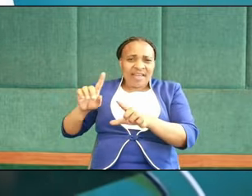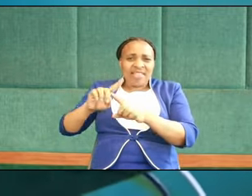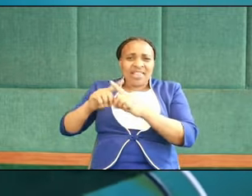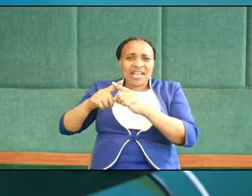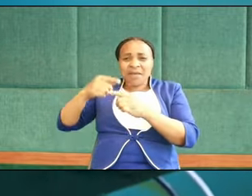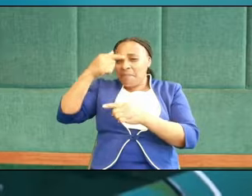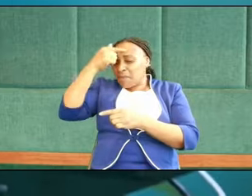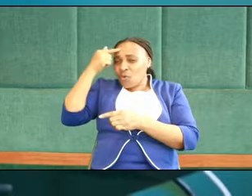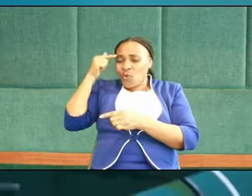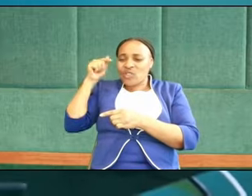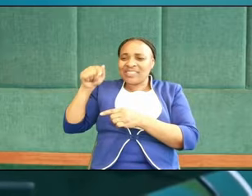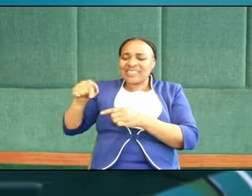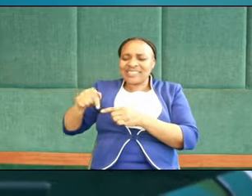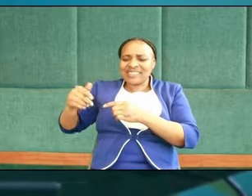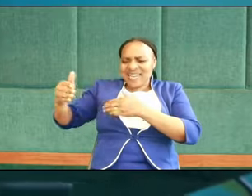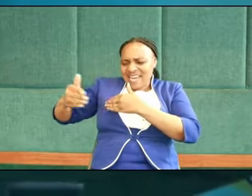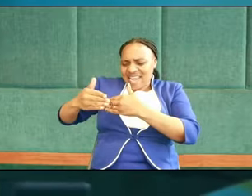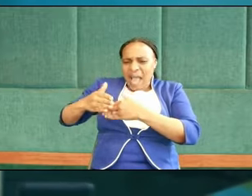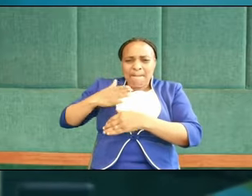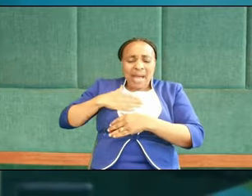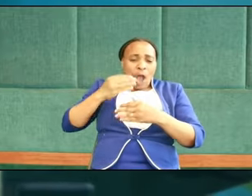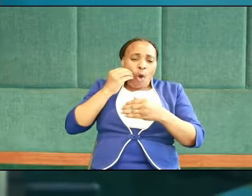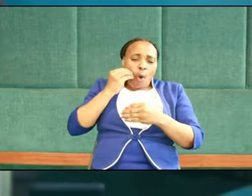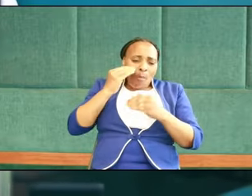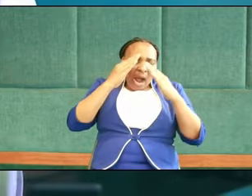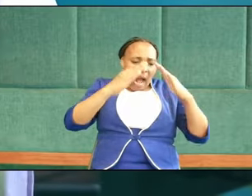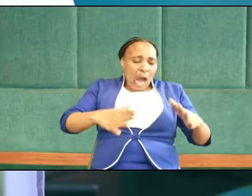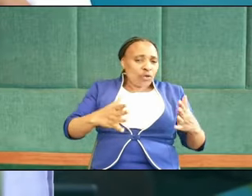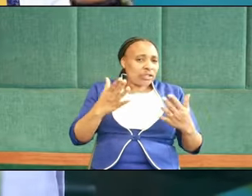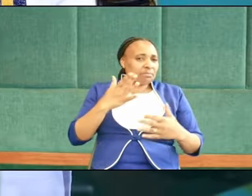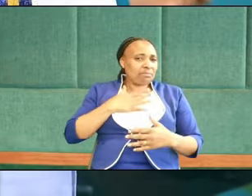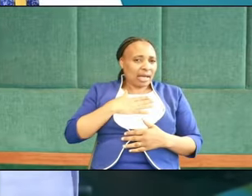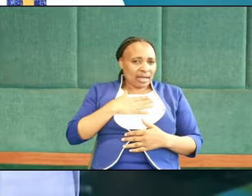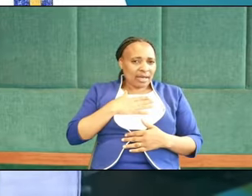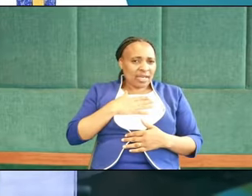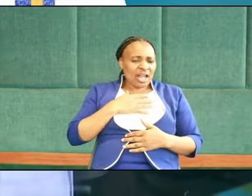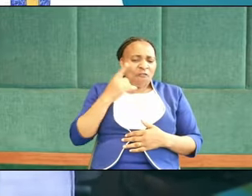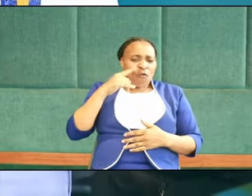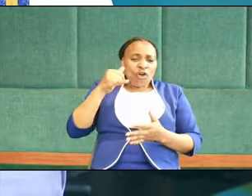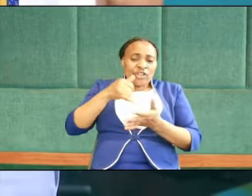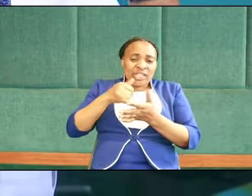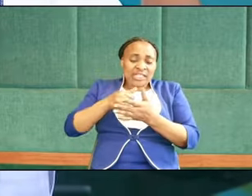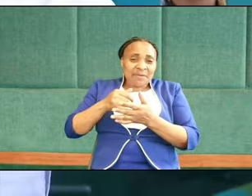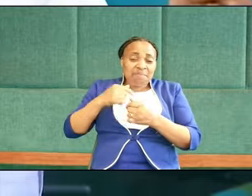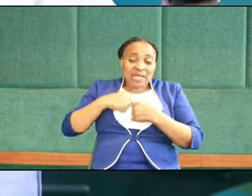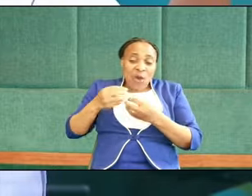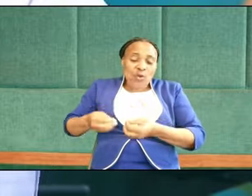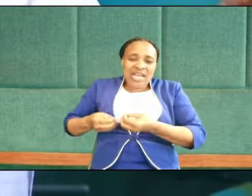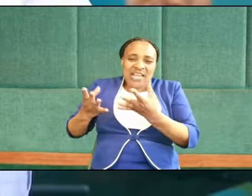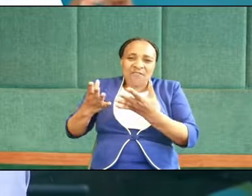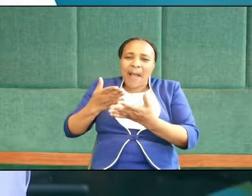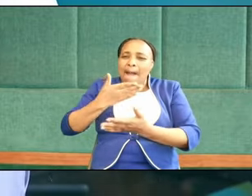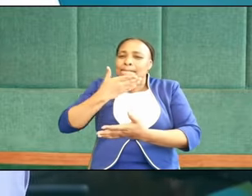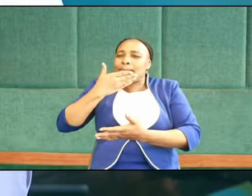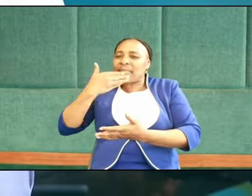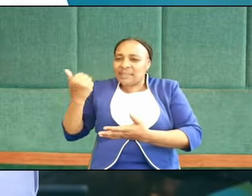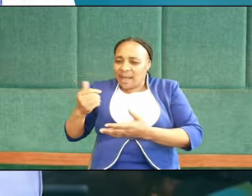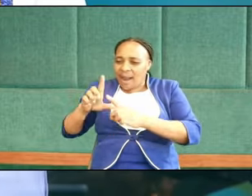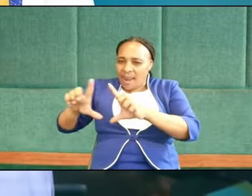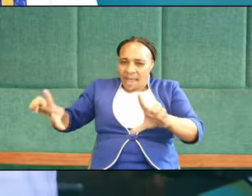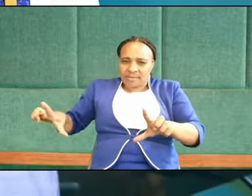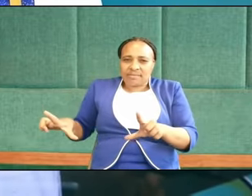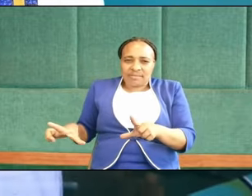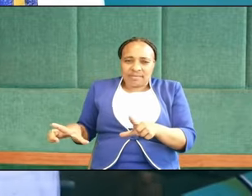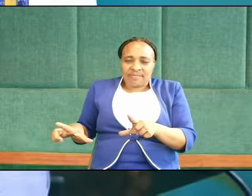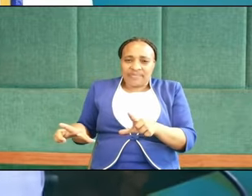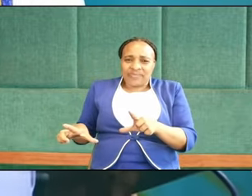because it is near next to the presidential villa. And for it, I will give you a better one. Or